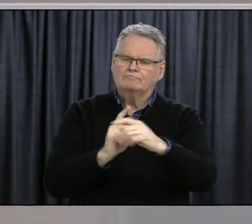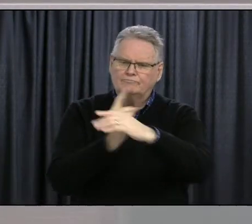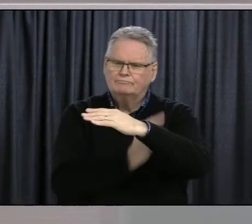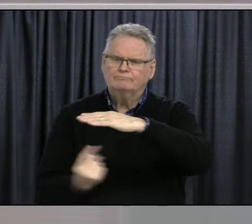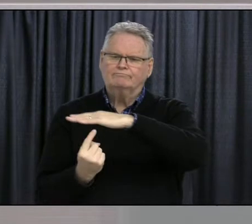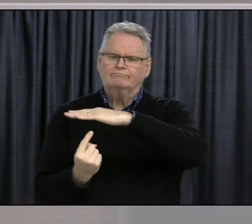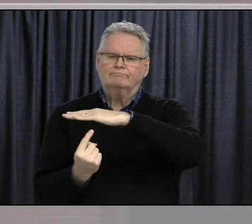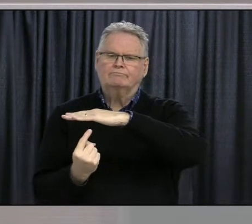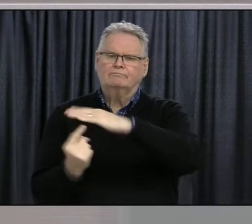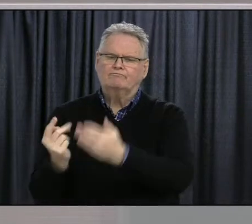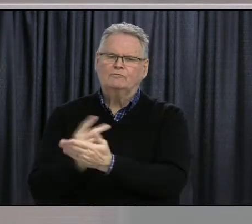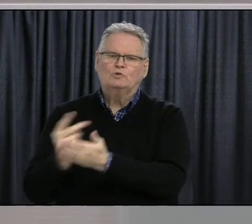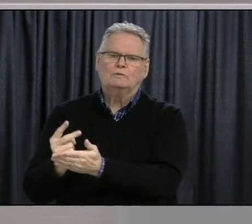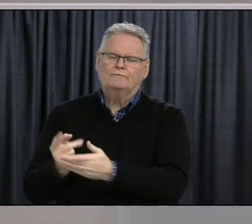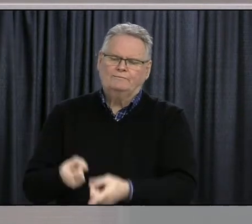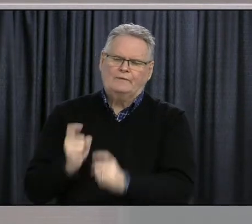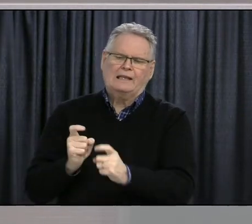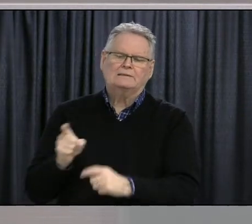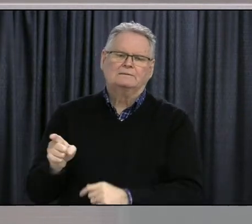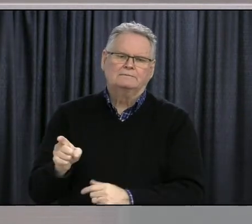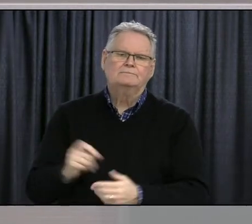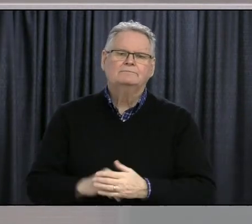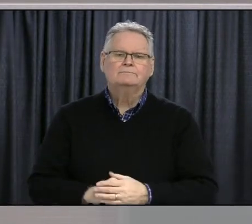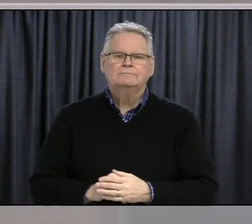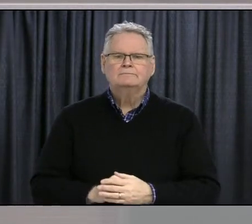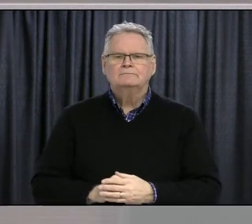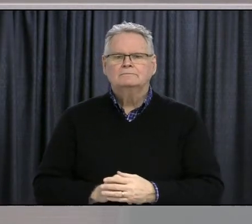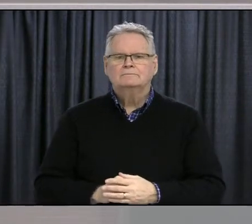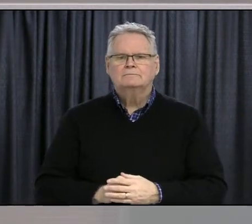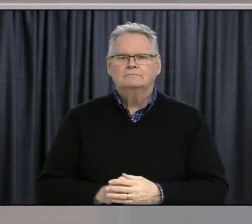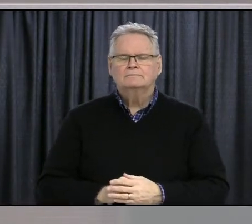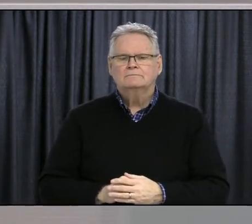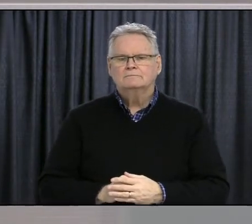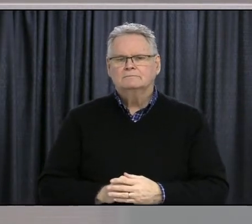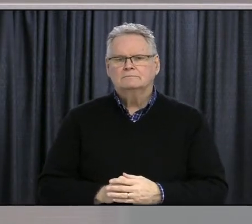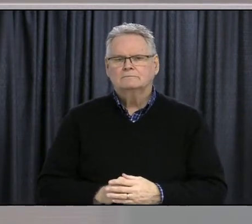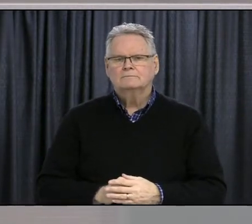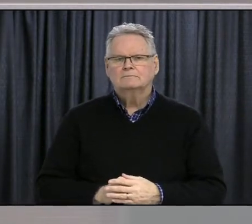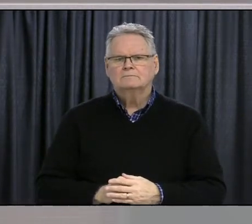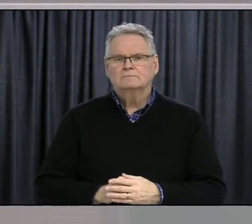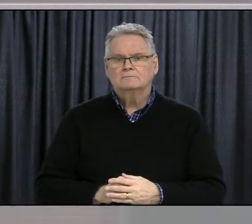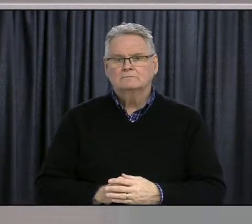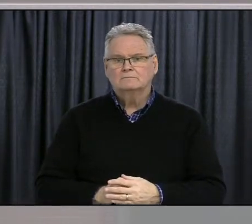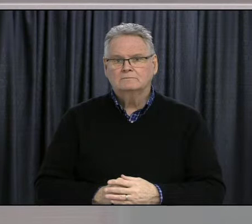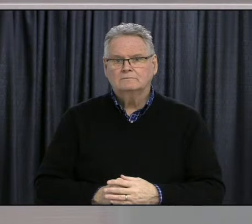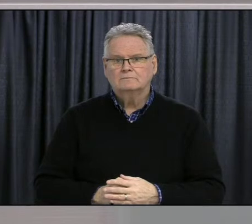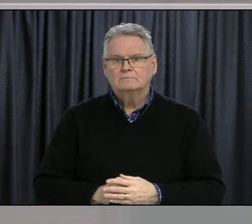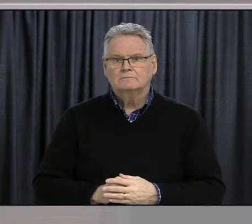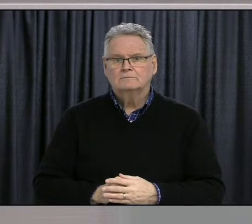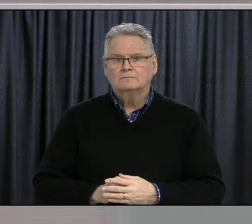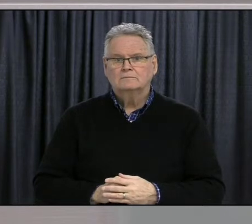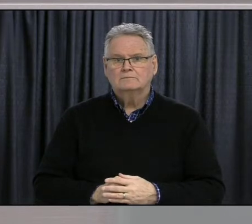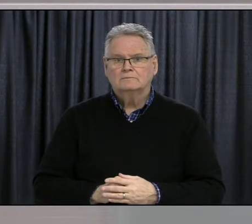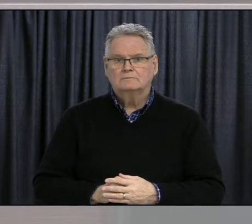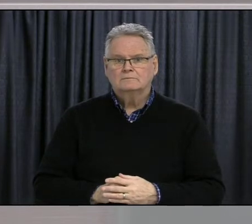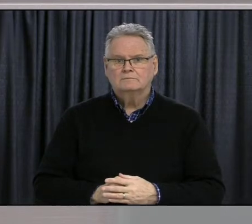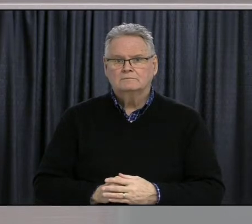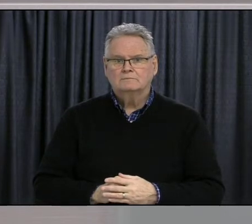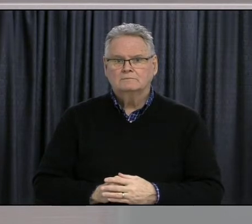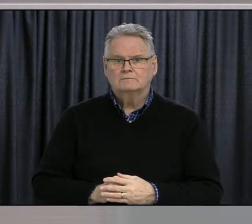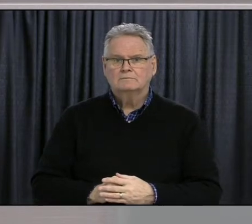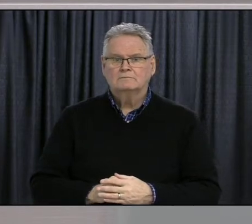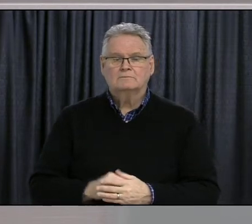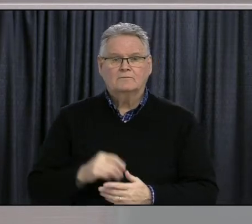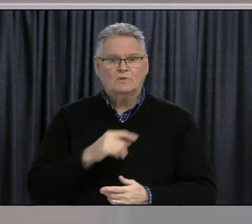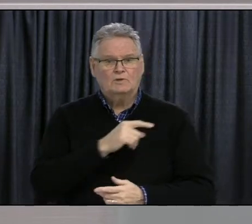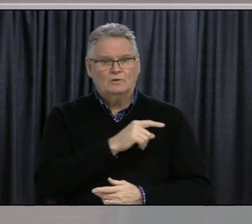more federal measures would have helped prevent this case, or no? There's no